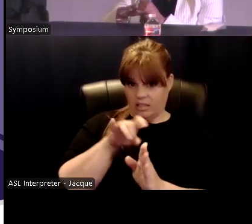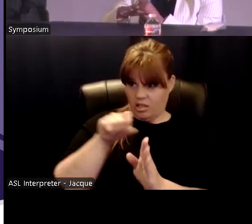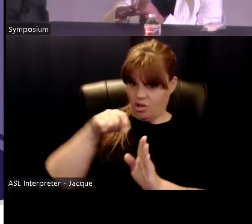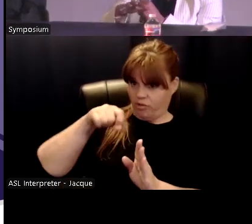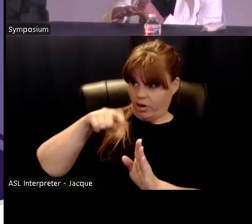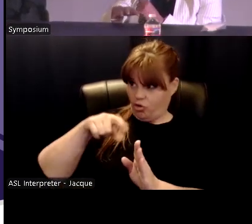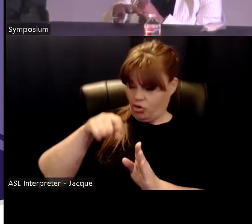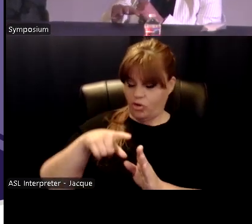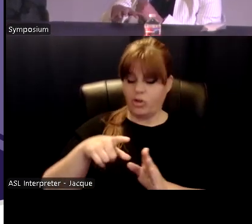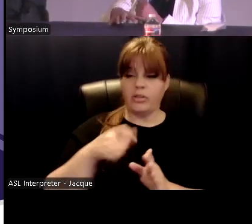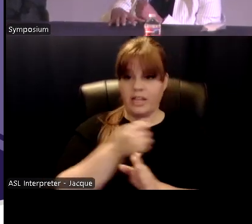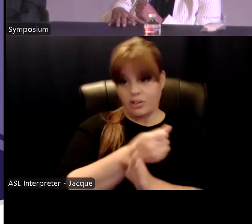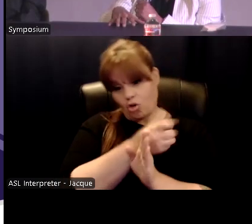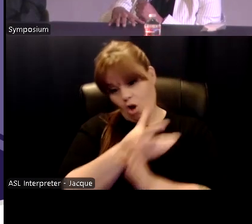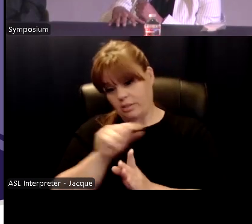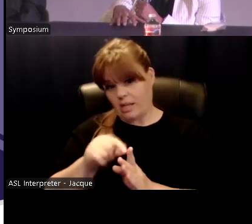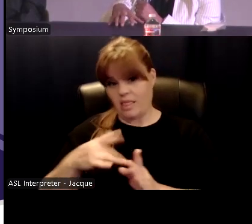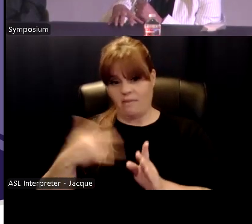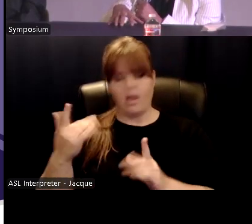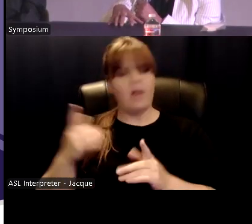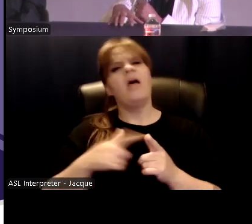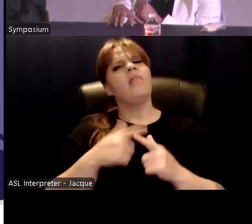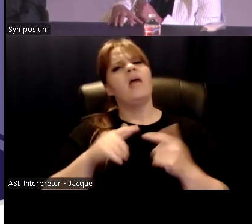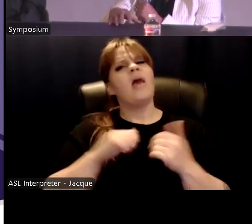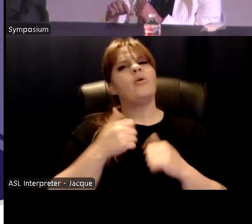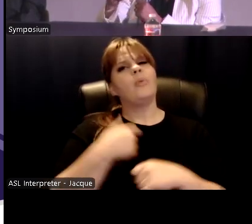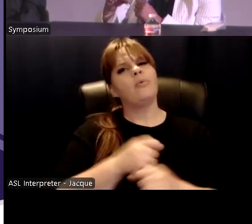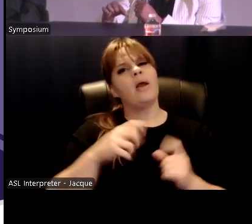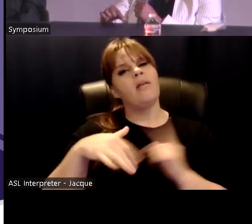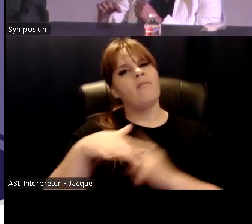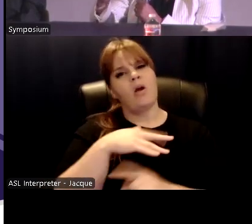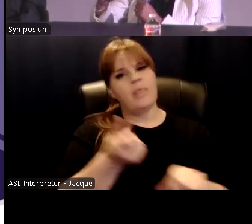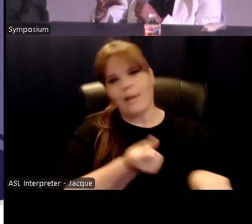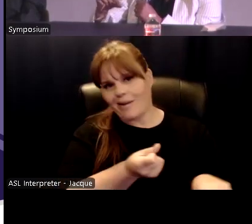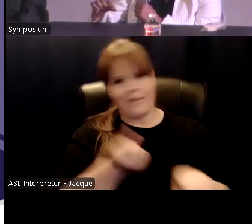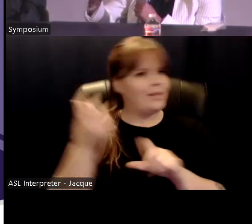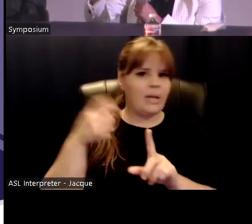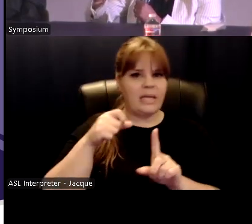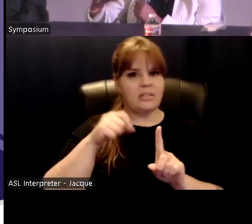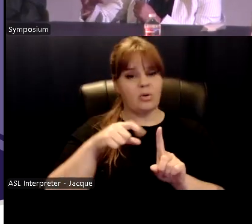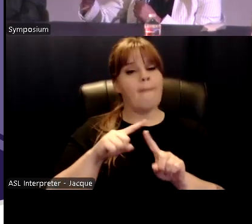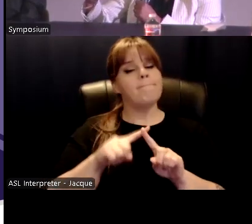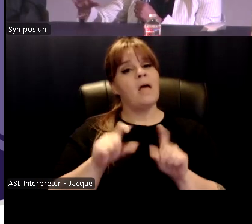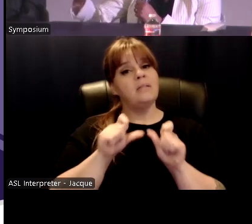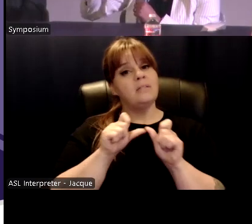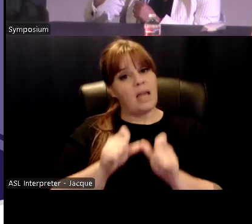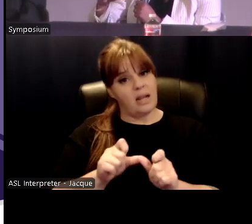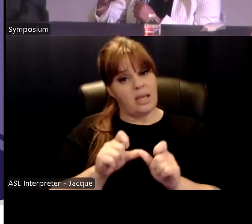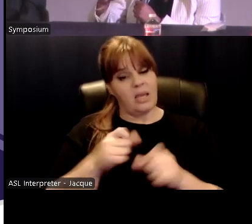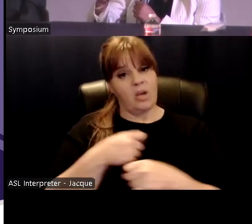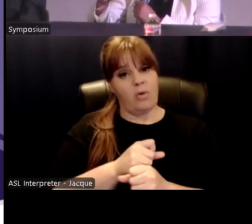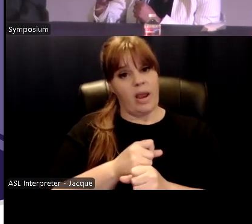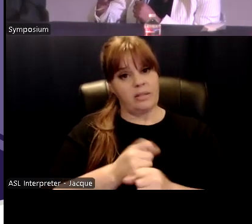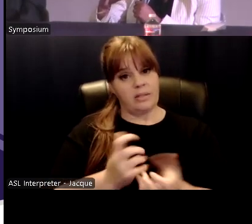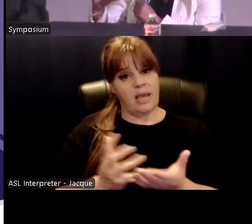And how do we create an environment that eliminates those triggers, but steadily creates gains in